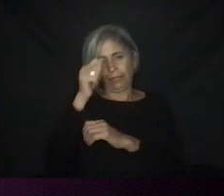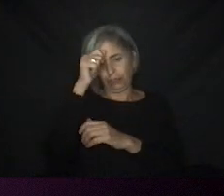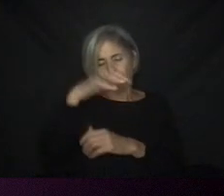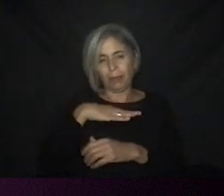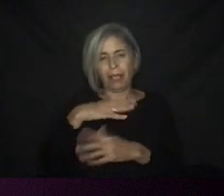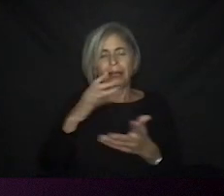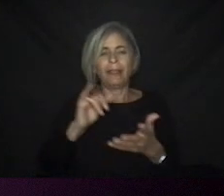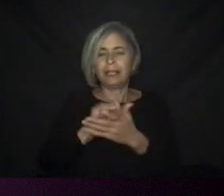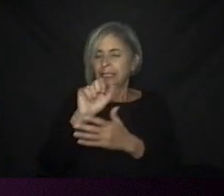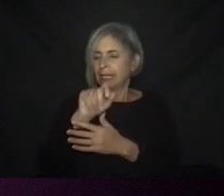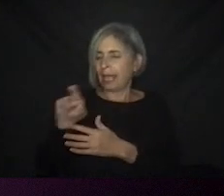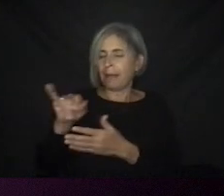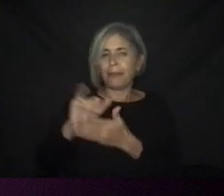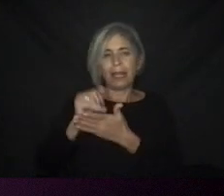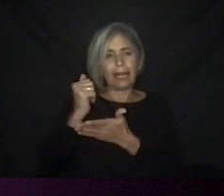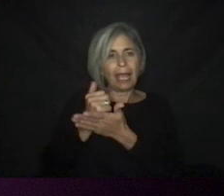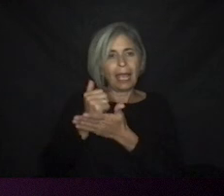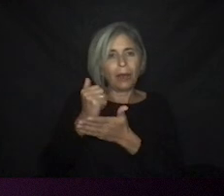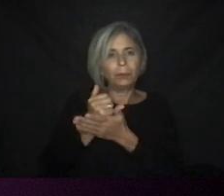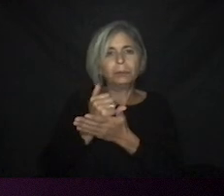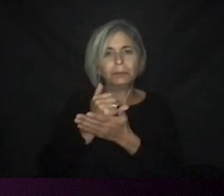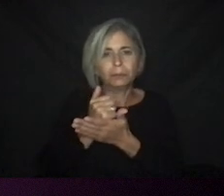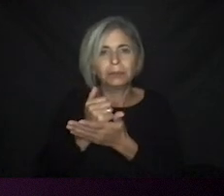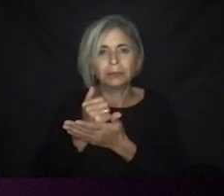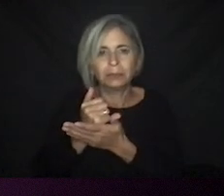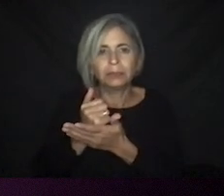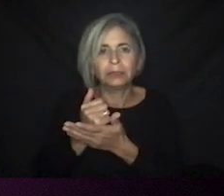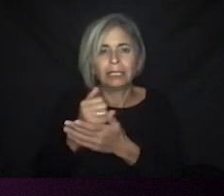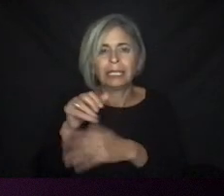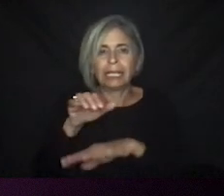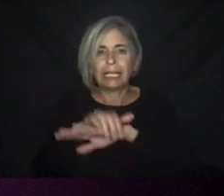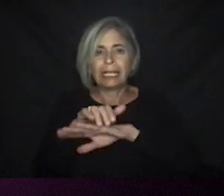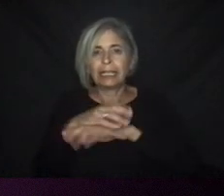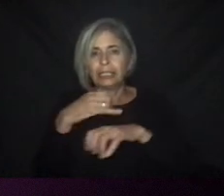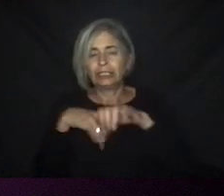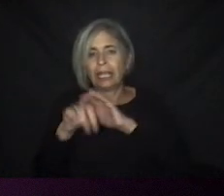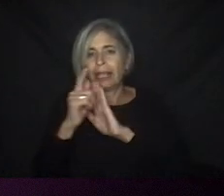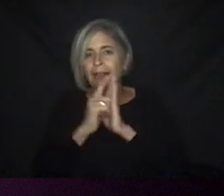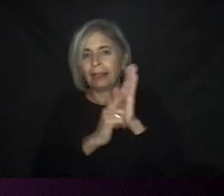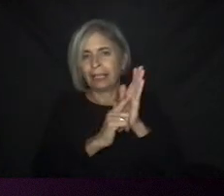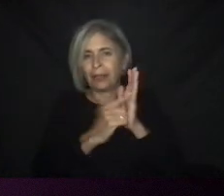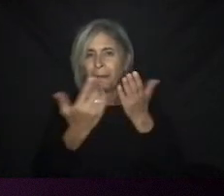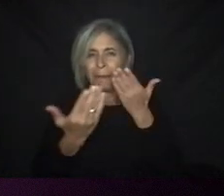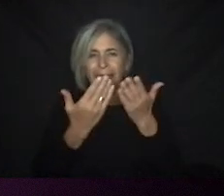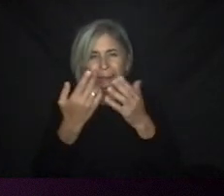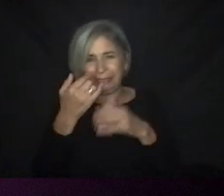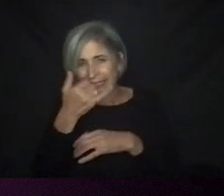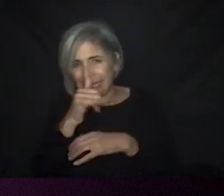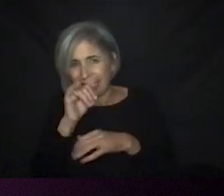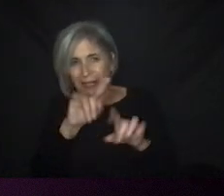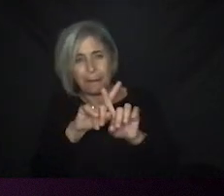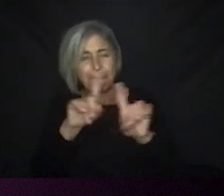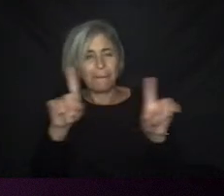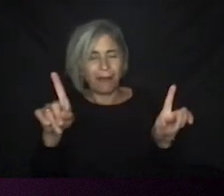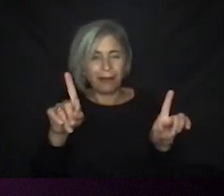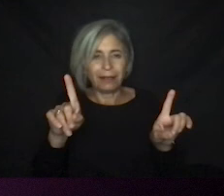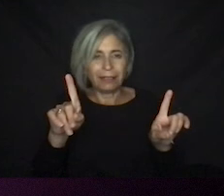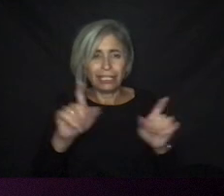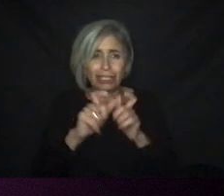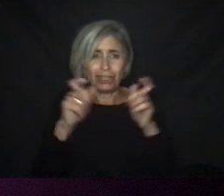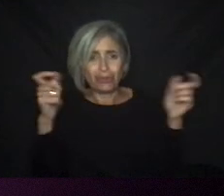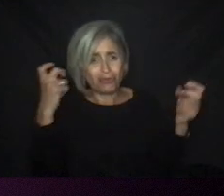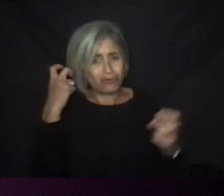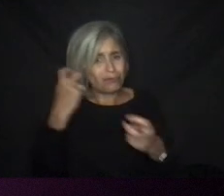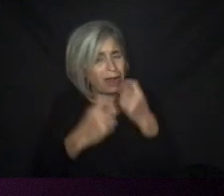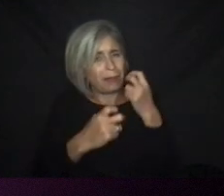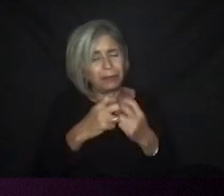is an app that helps anglers stay legal. I mentioned that. And it might sound like a silly thing, but it's actually a huge problem.